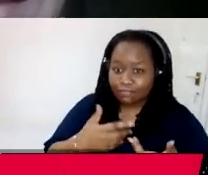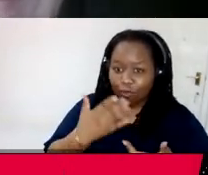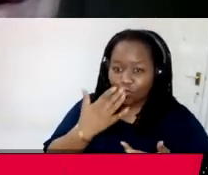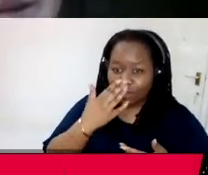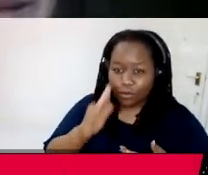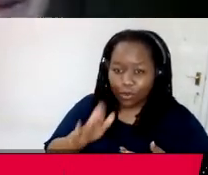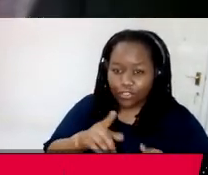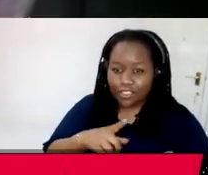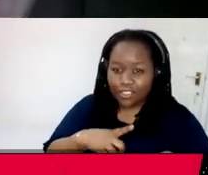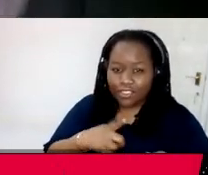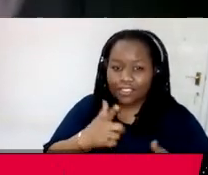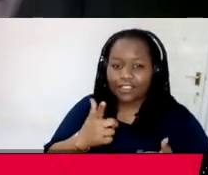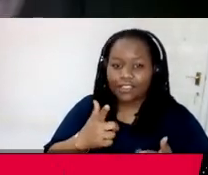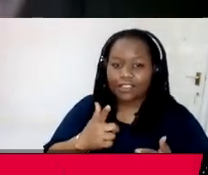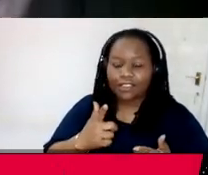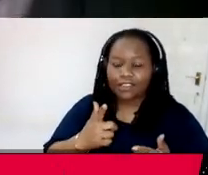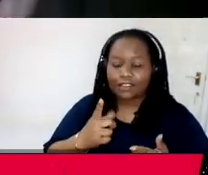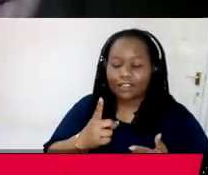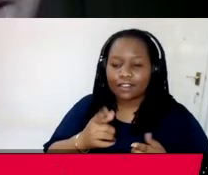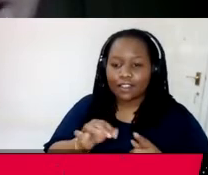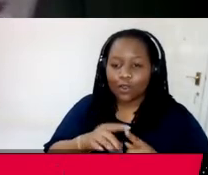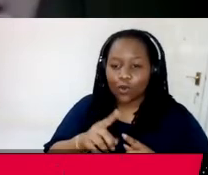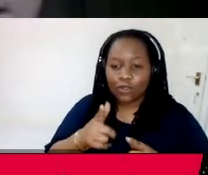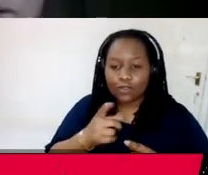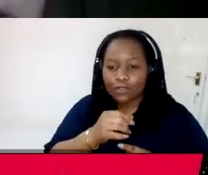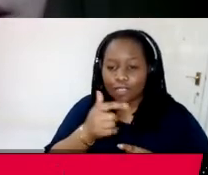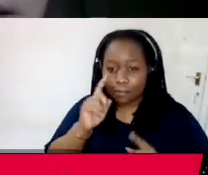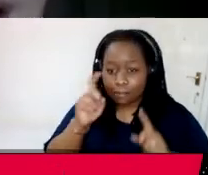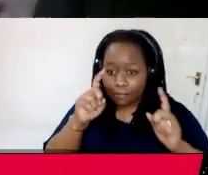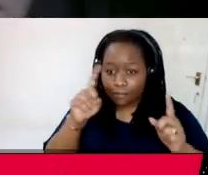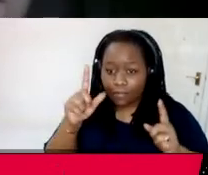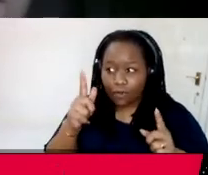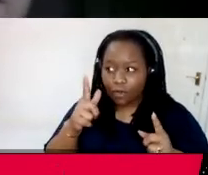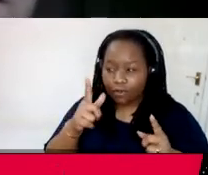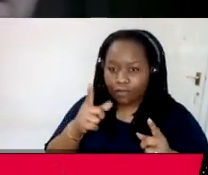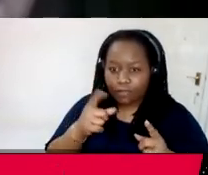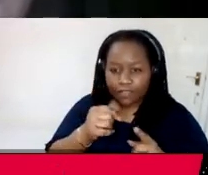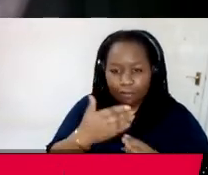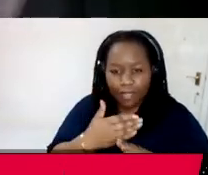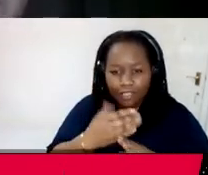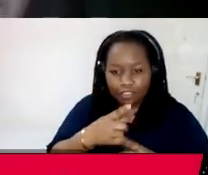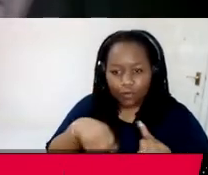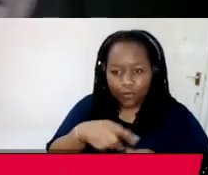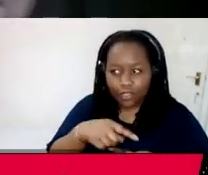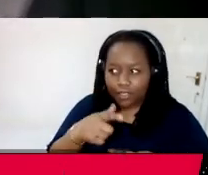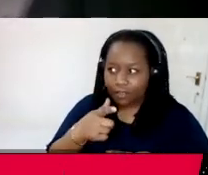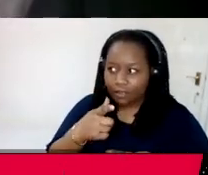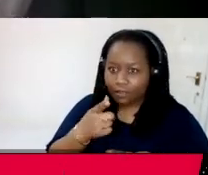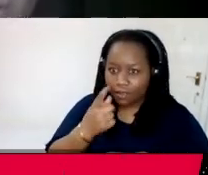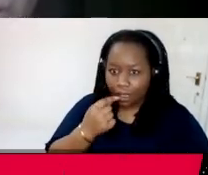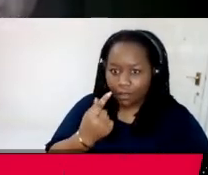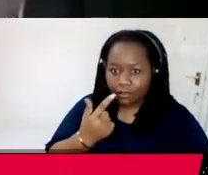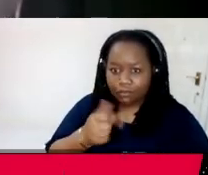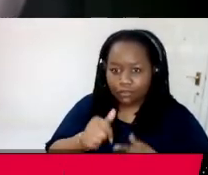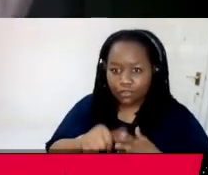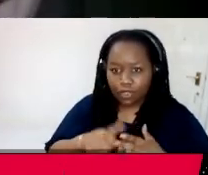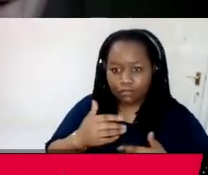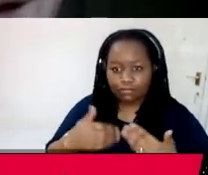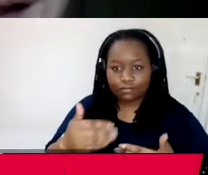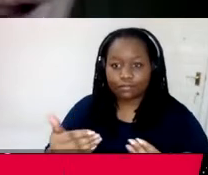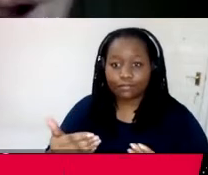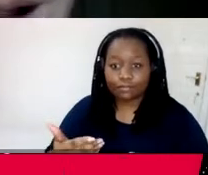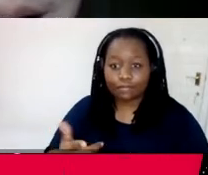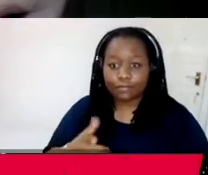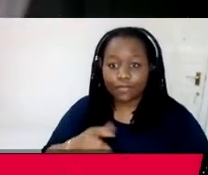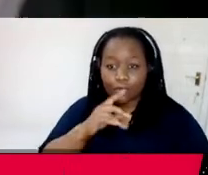also moving towards some ideas of action we can take and ways to move forward. I'm going to